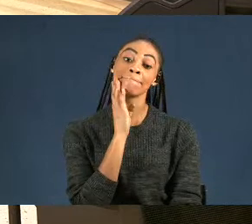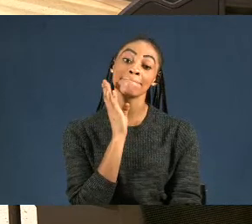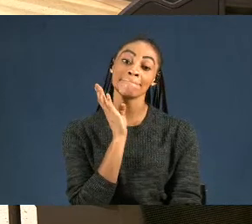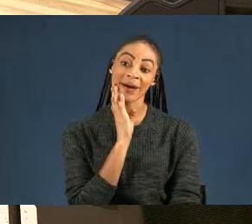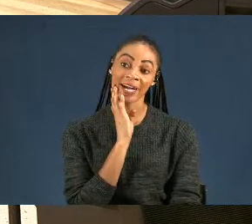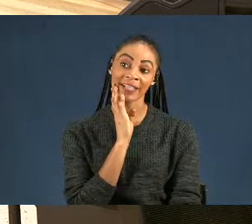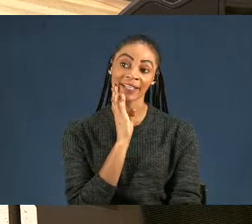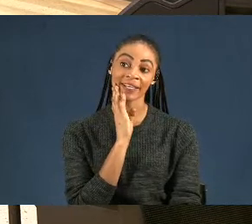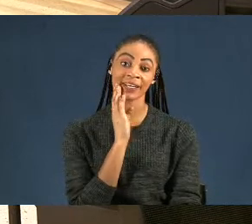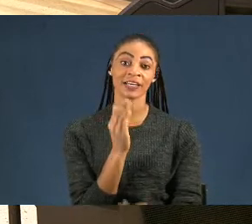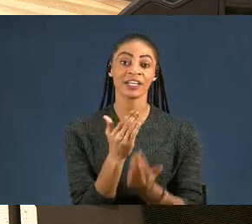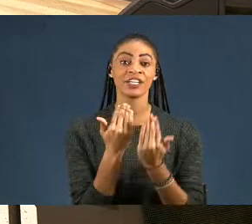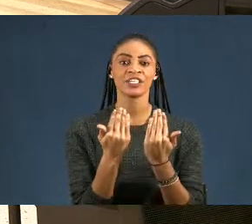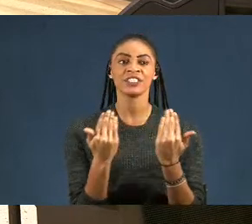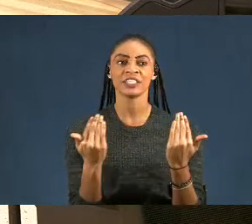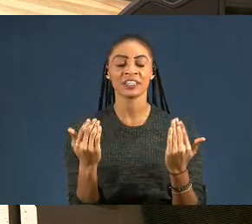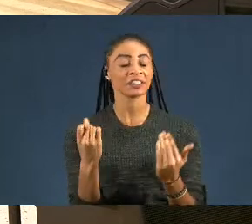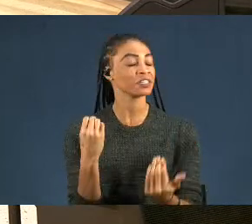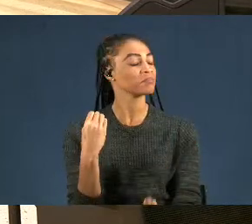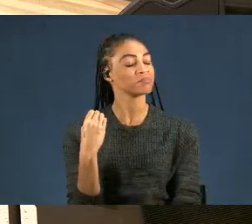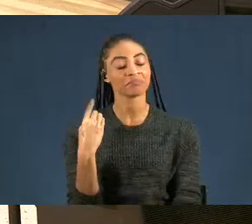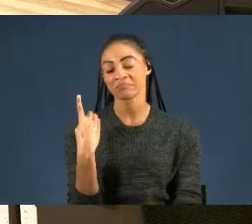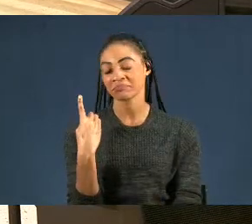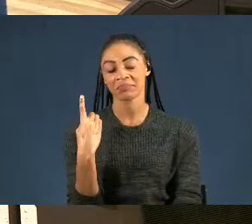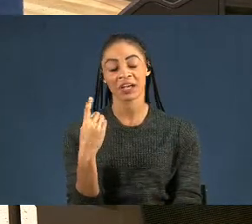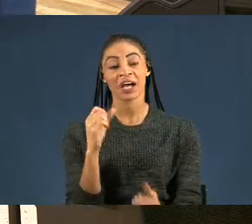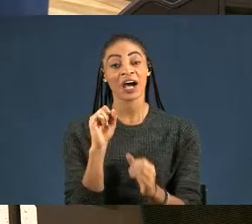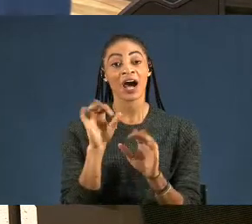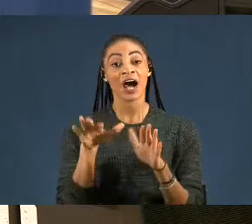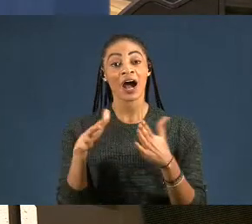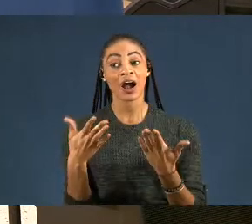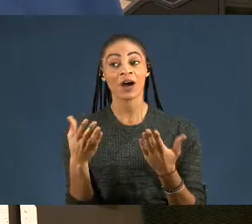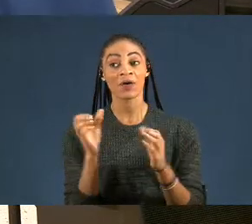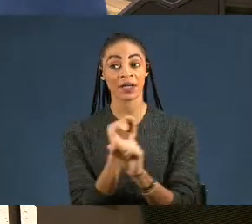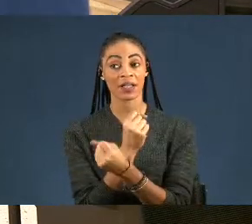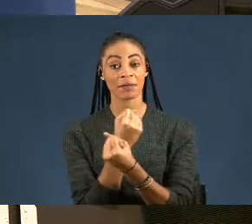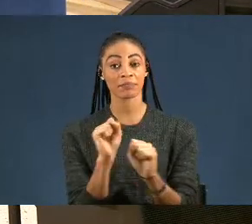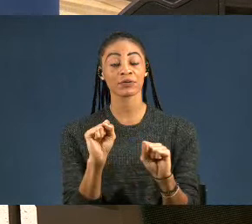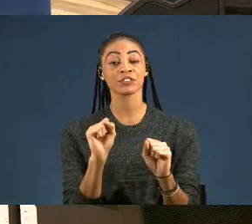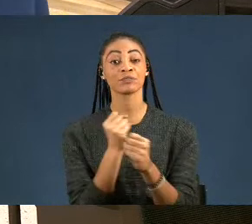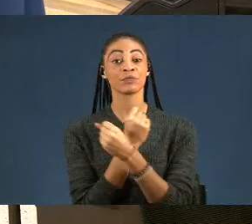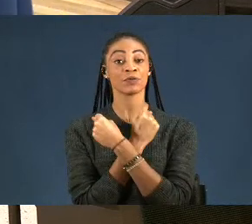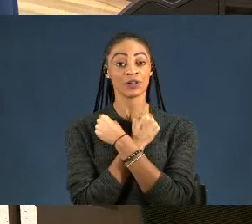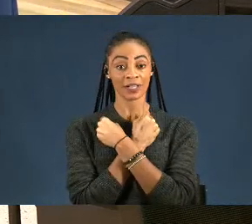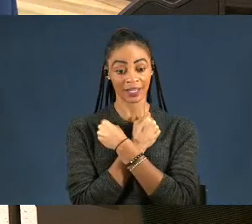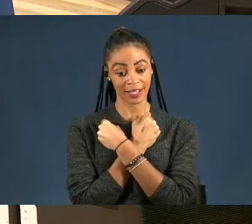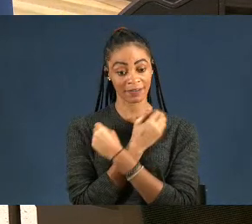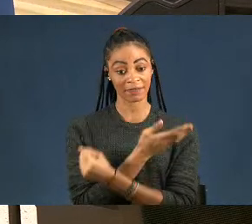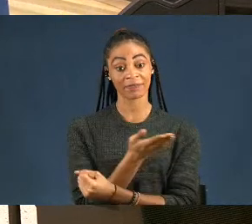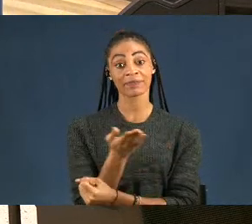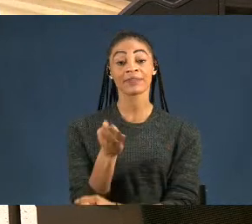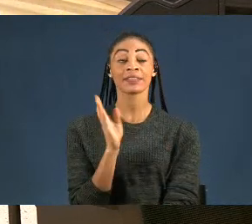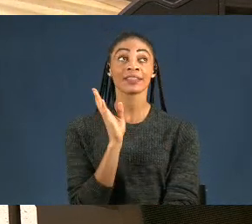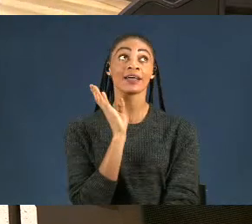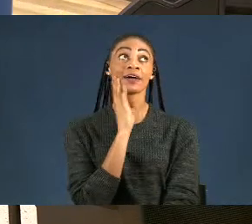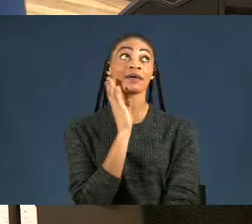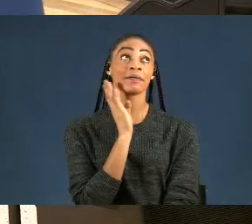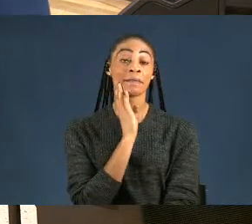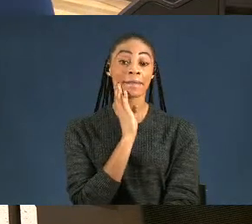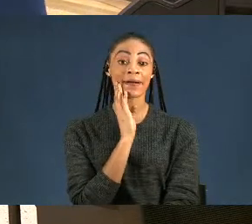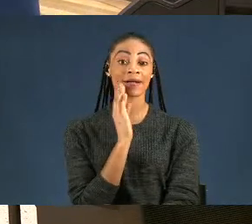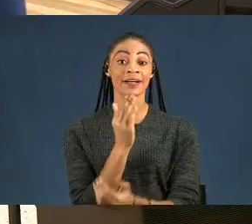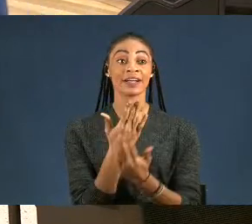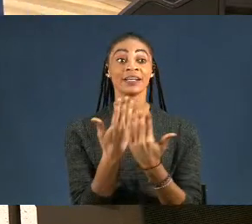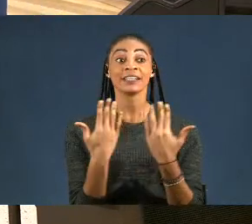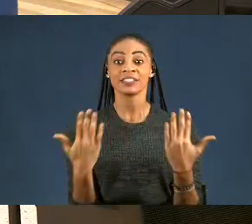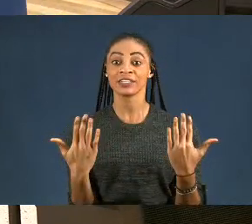not understand how you cannot love their mother. They don't understand. They don't see things the way you see them. Children do not see her